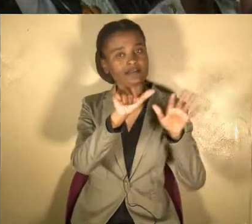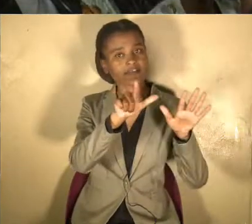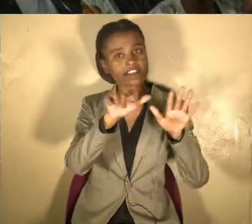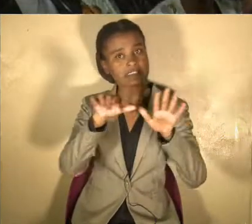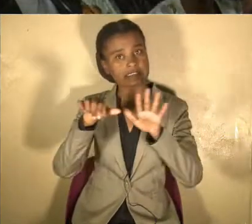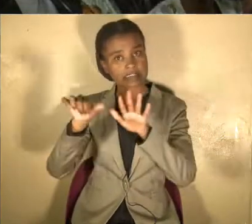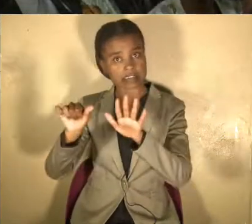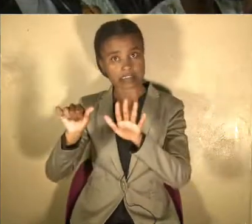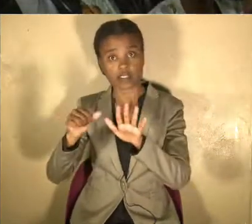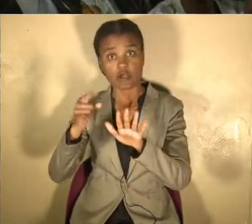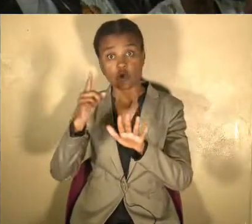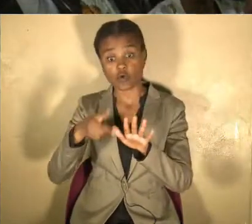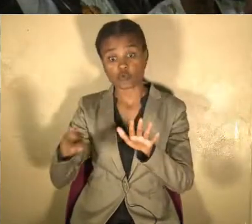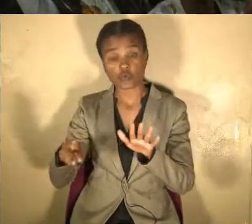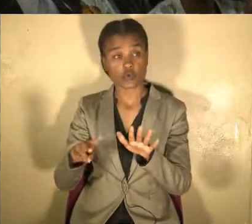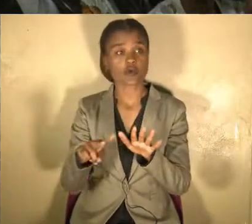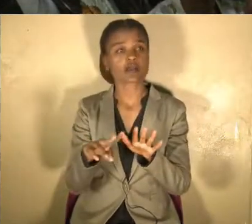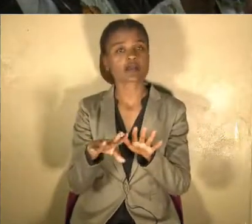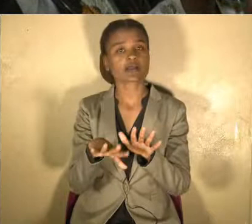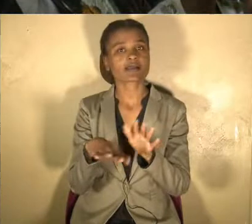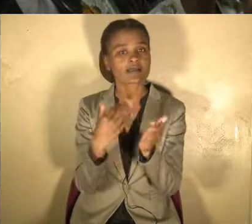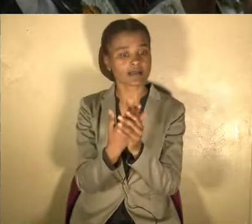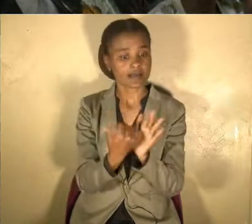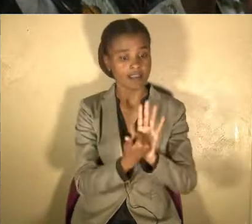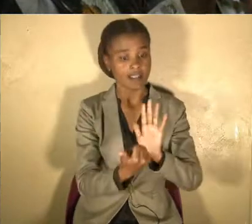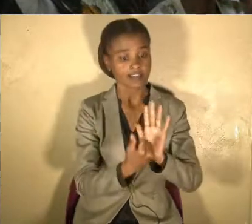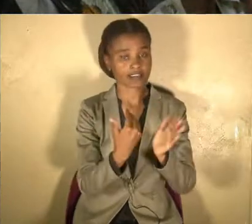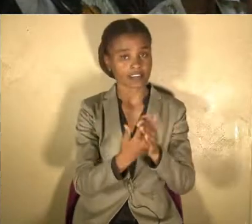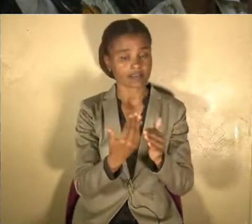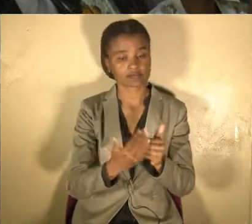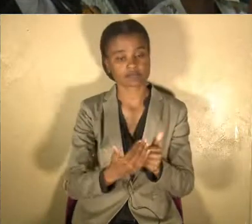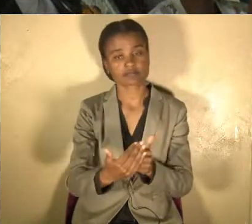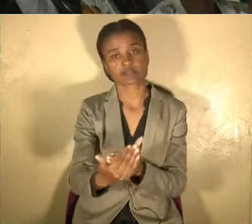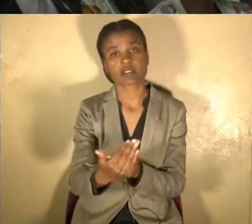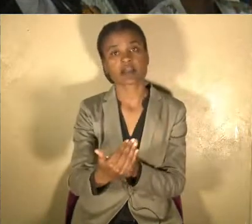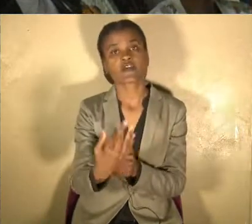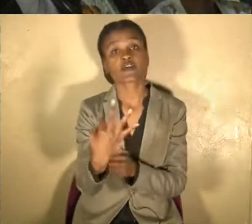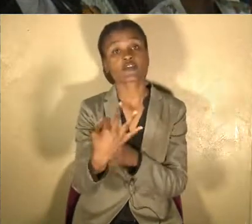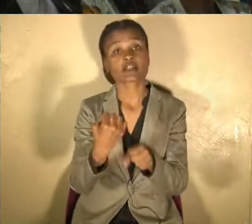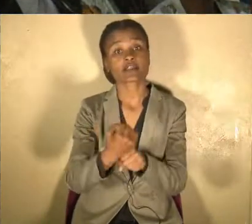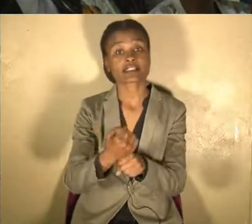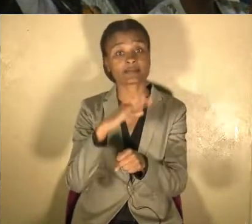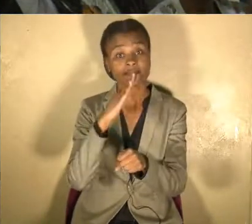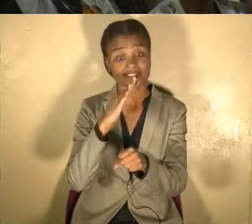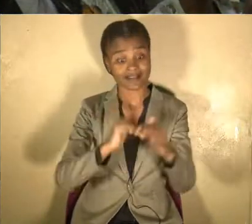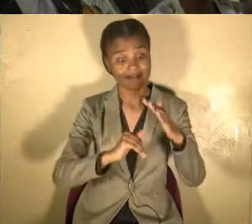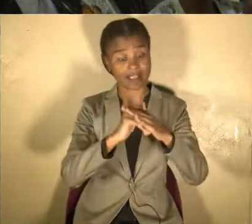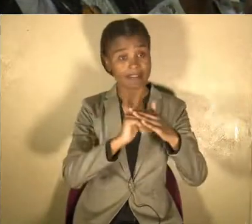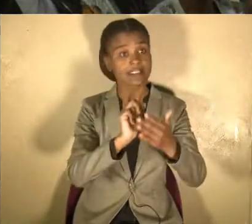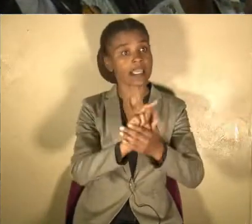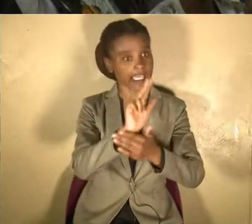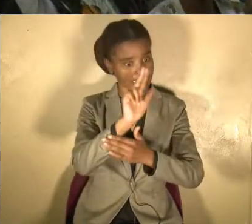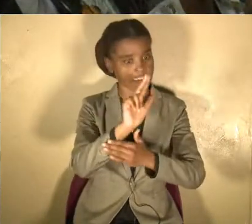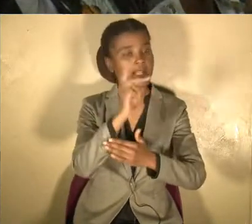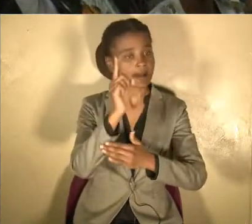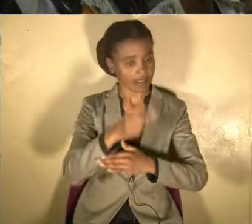khona go extend for 3 years. Gore ngwana a turn 21. And again, ga re tlogele bana ba rona fela. The social